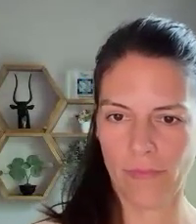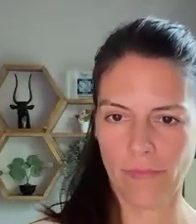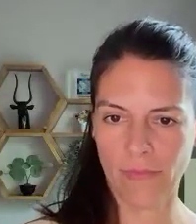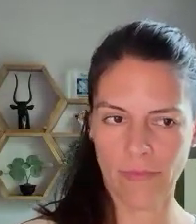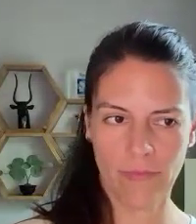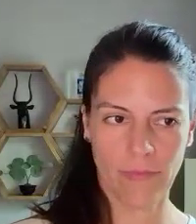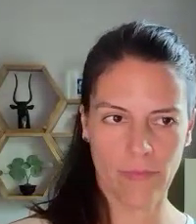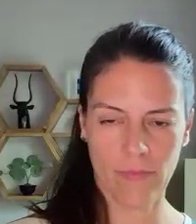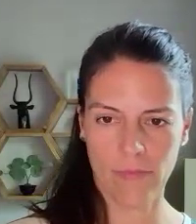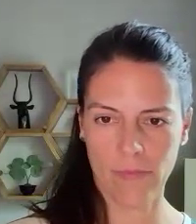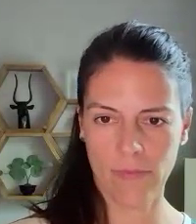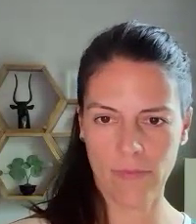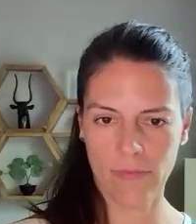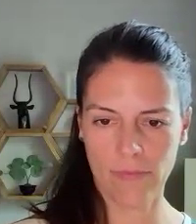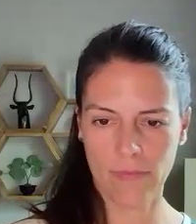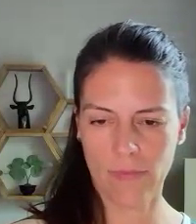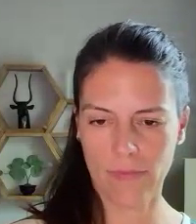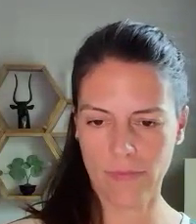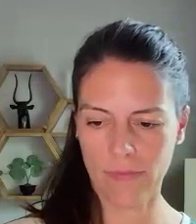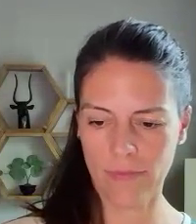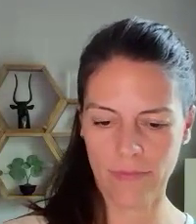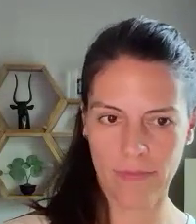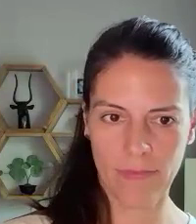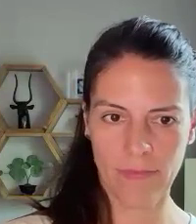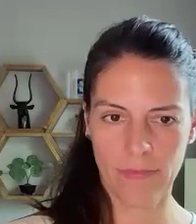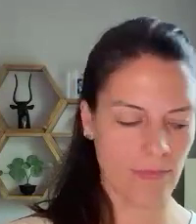So, Chad, you're new. Would you like to introduce yourself?